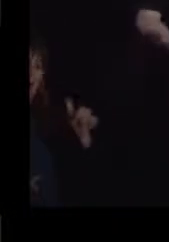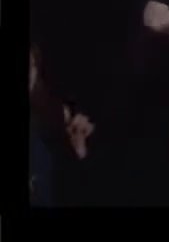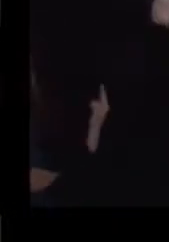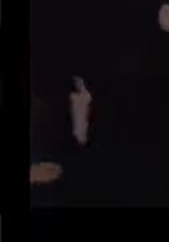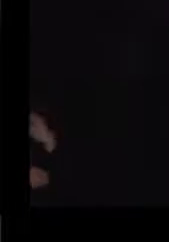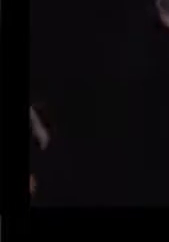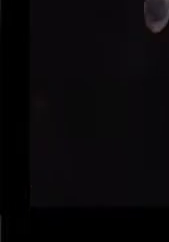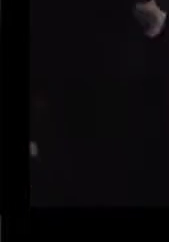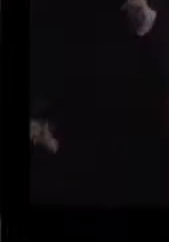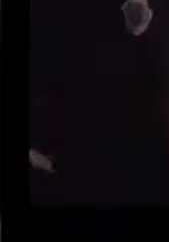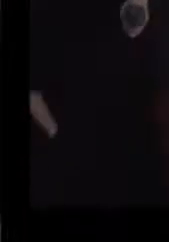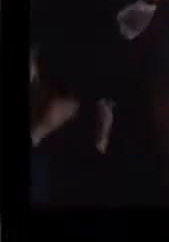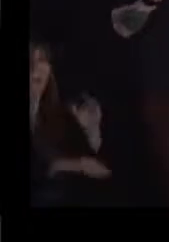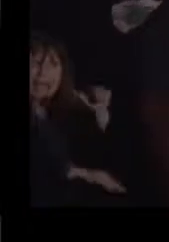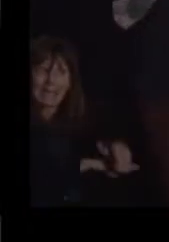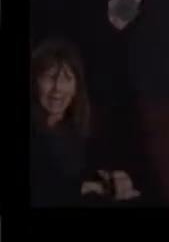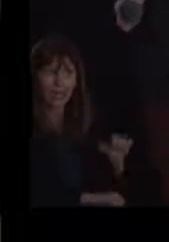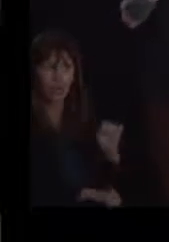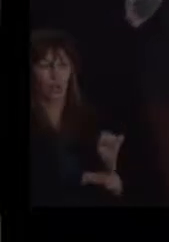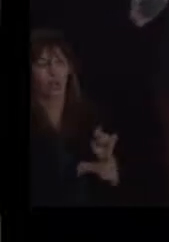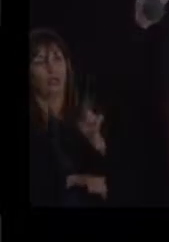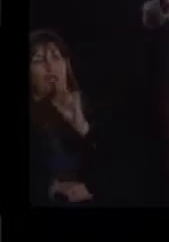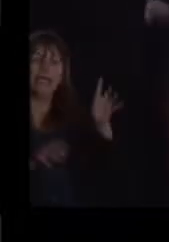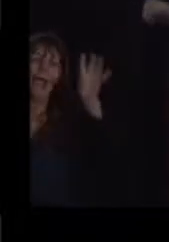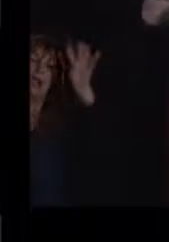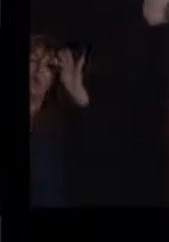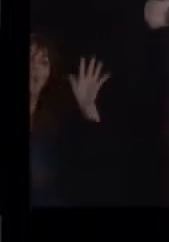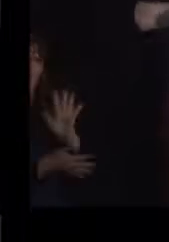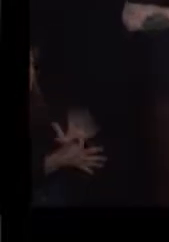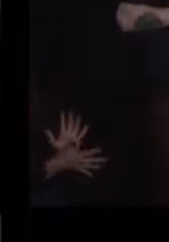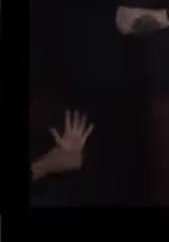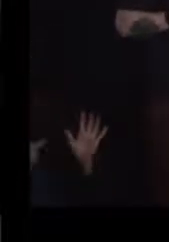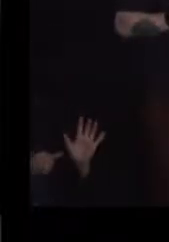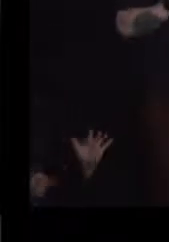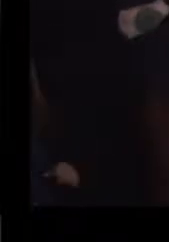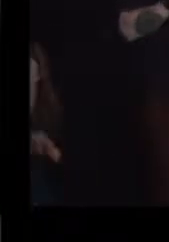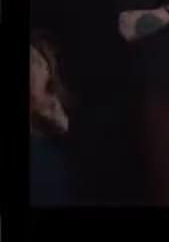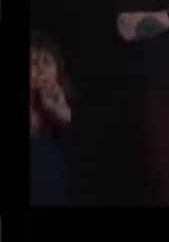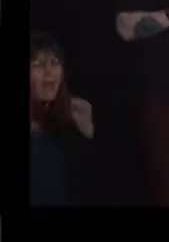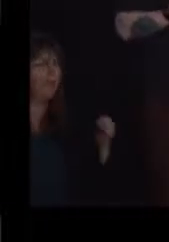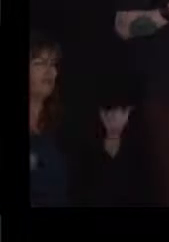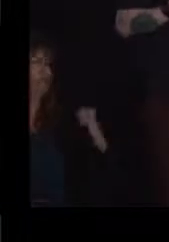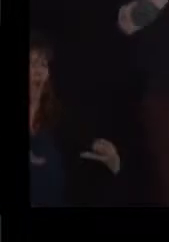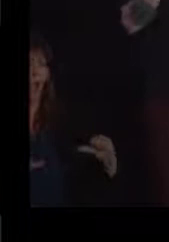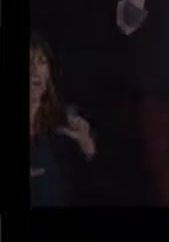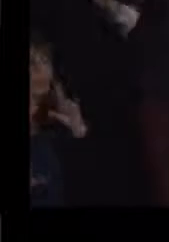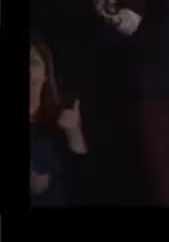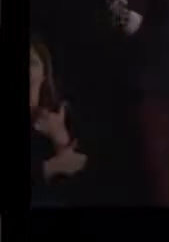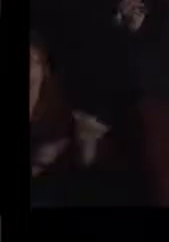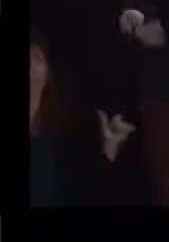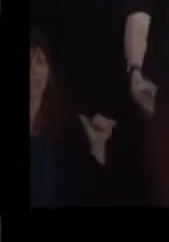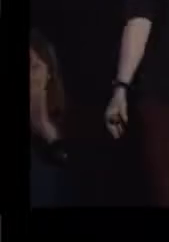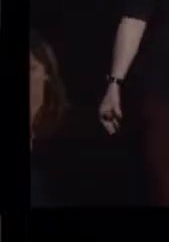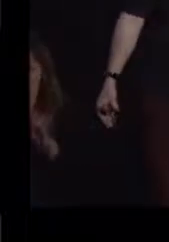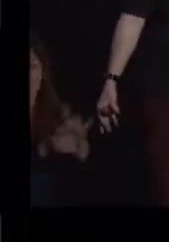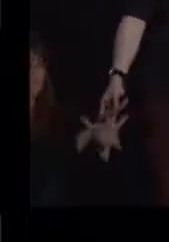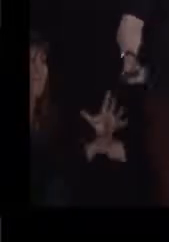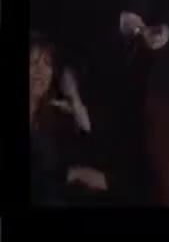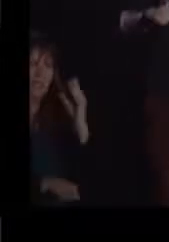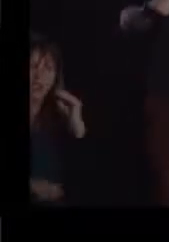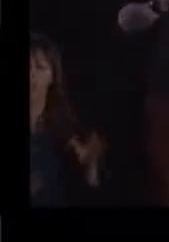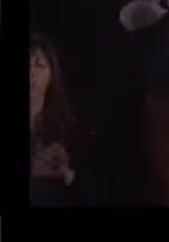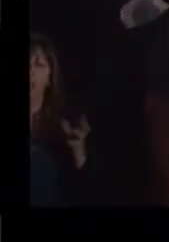night, I'm just a bit of a creative idiot, really. I love trying my hand at absolutely everything and anything